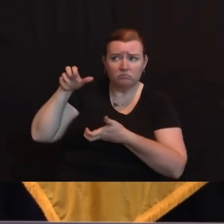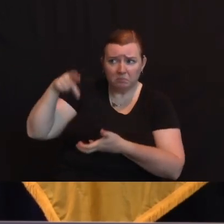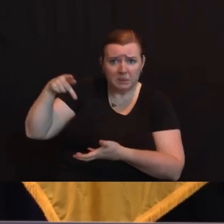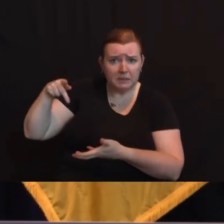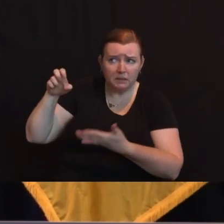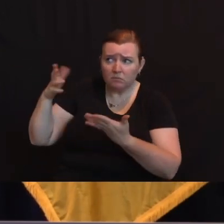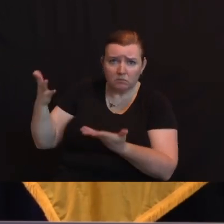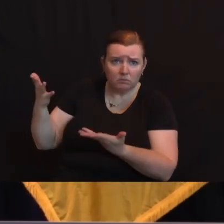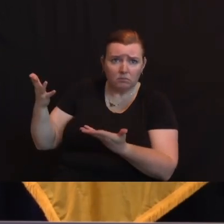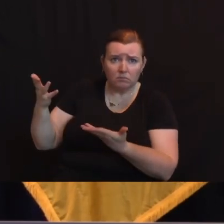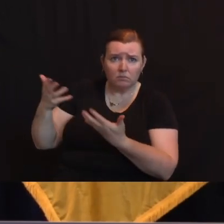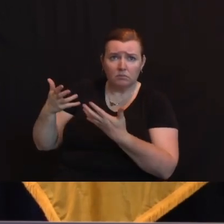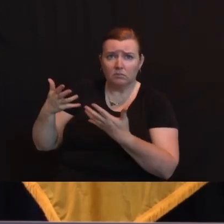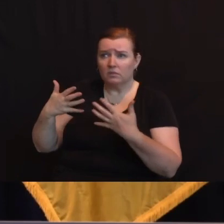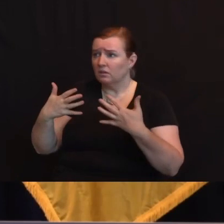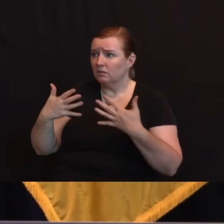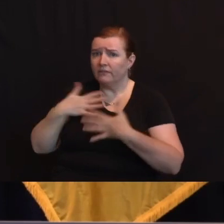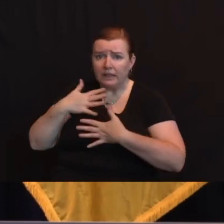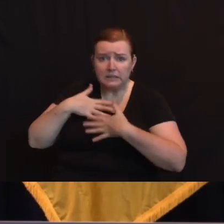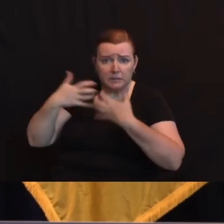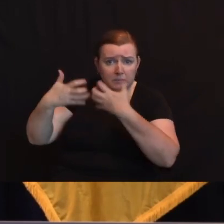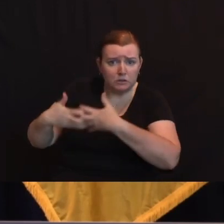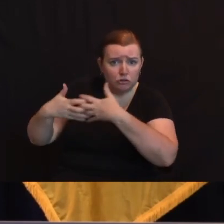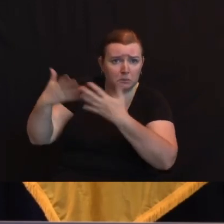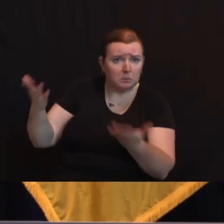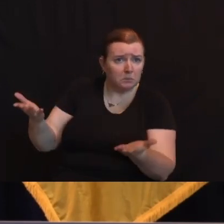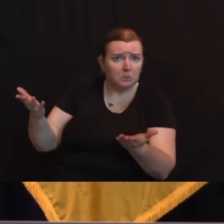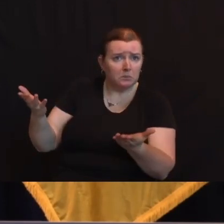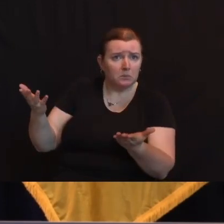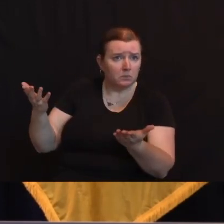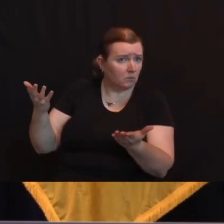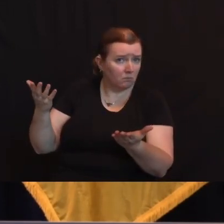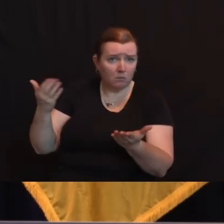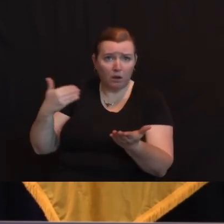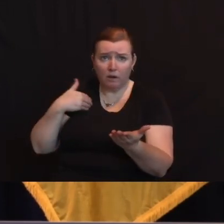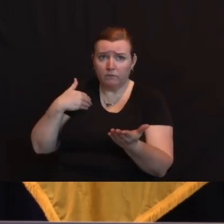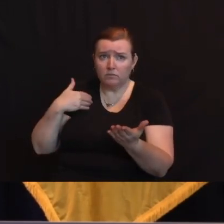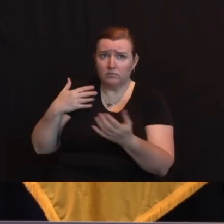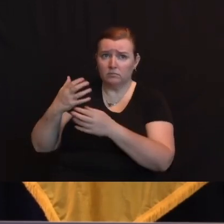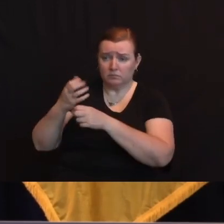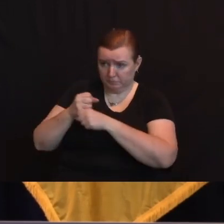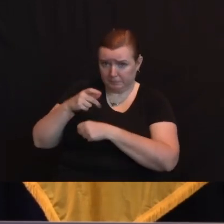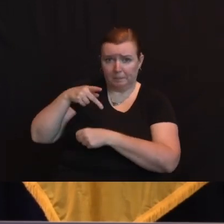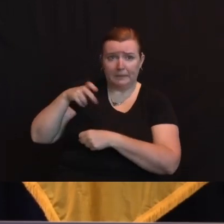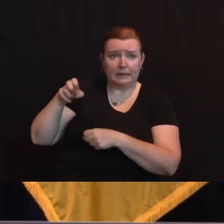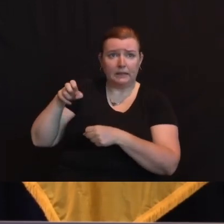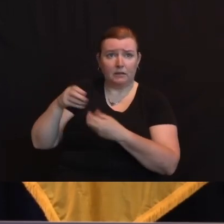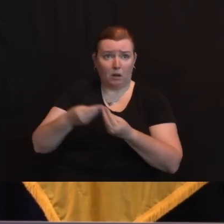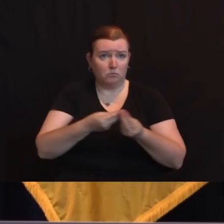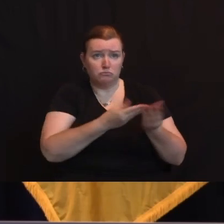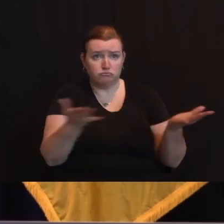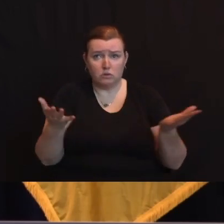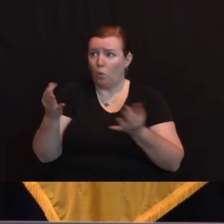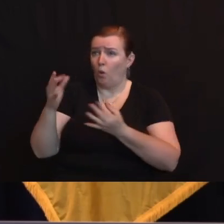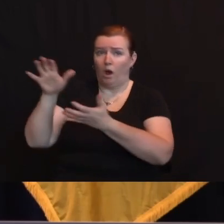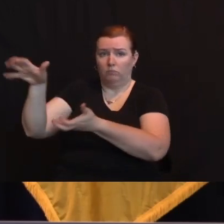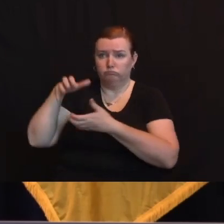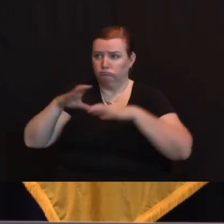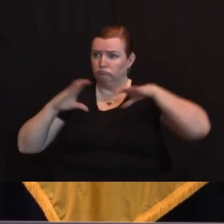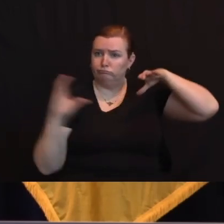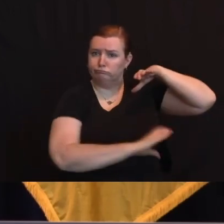stockpile? Are we still sending out whatever PPE that arrives? That is, not building supplies yet for a second